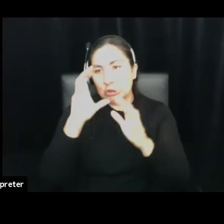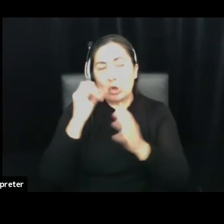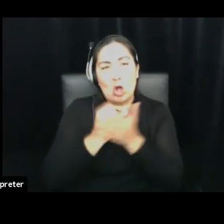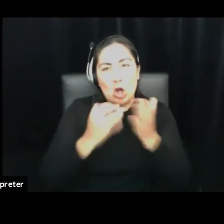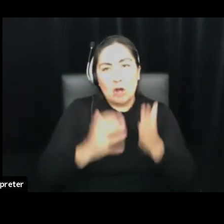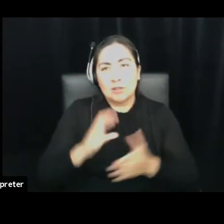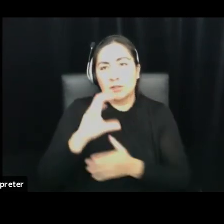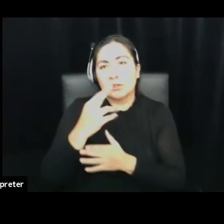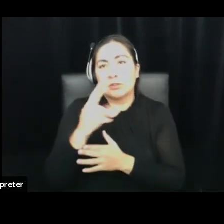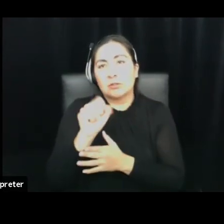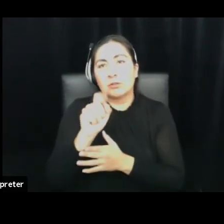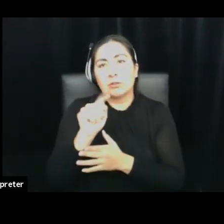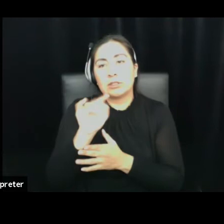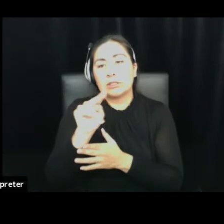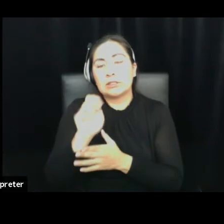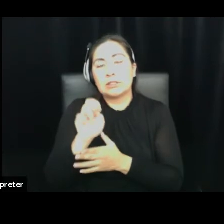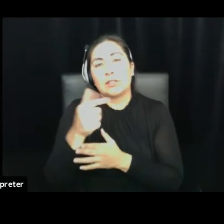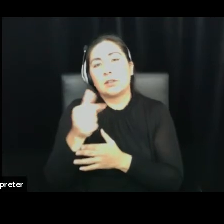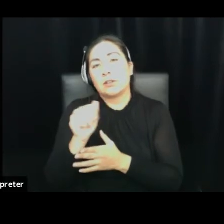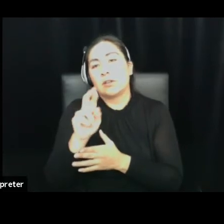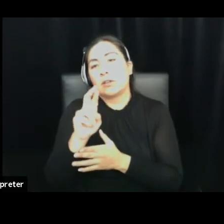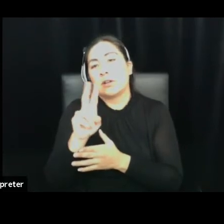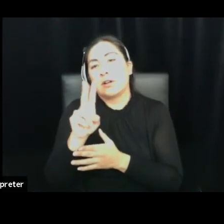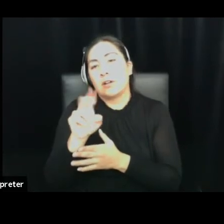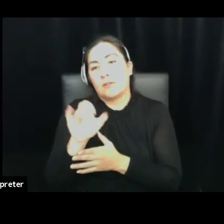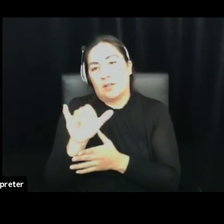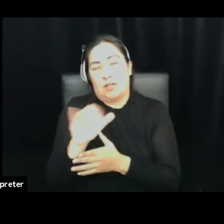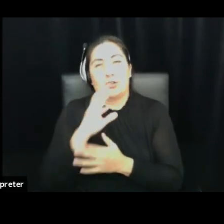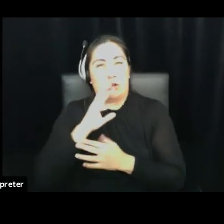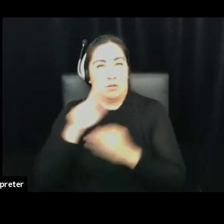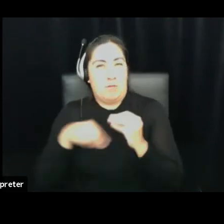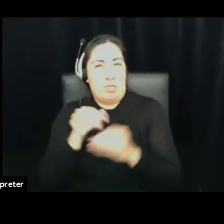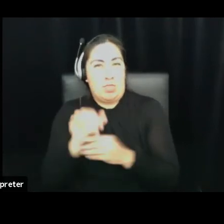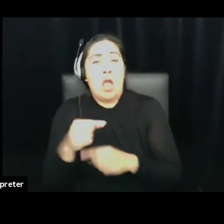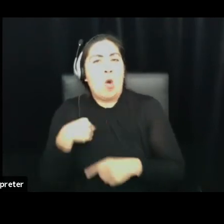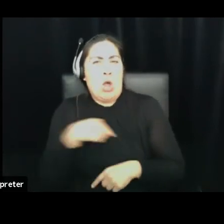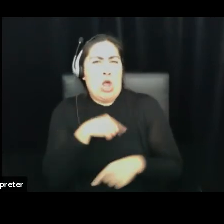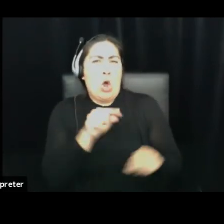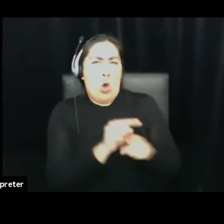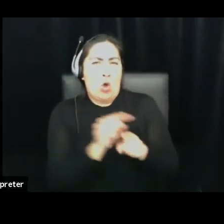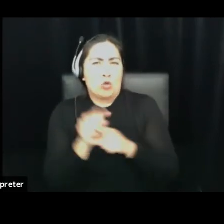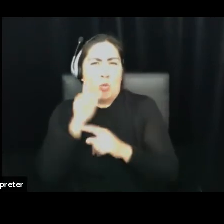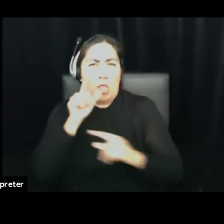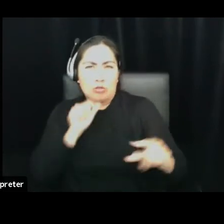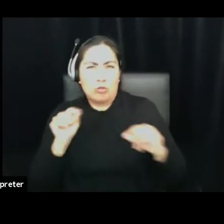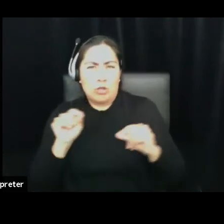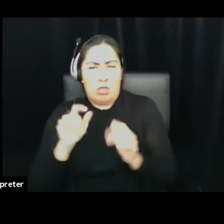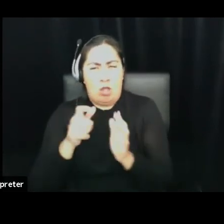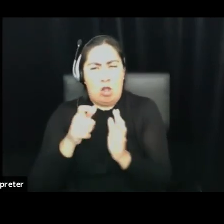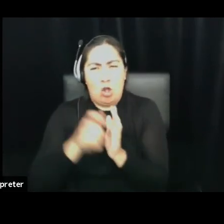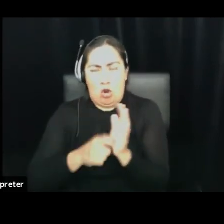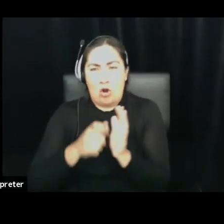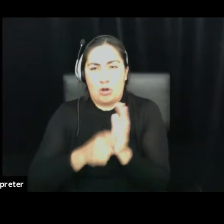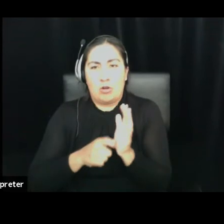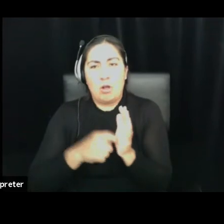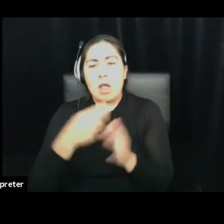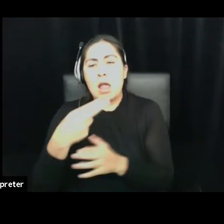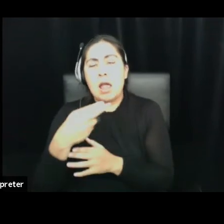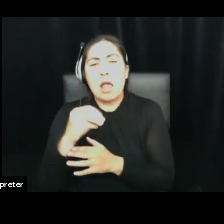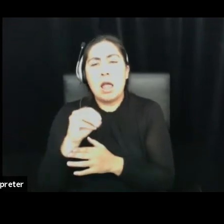talks about scarcity mentality. And we'll tweet out this article on the HowlRound Twitter